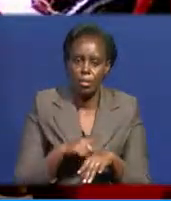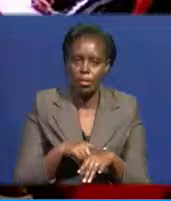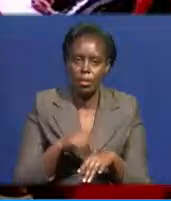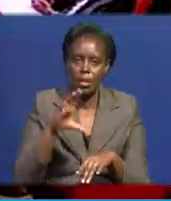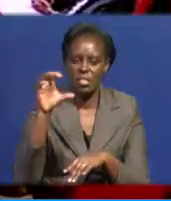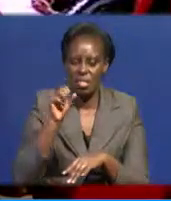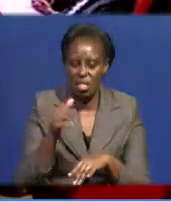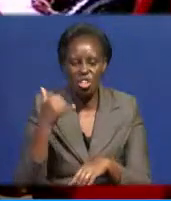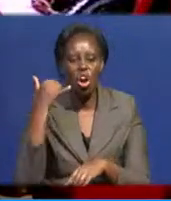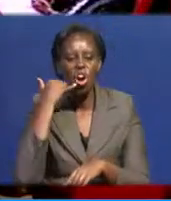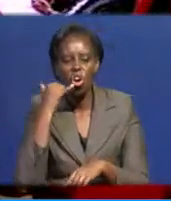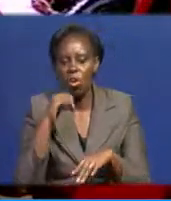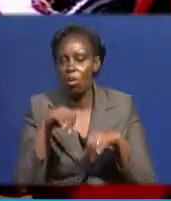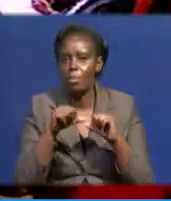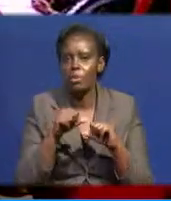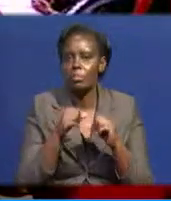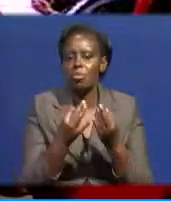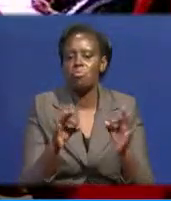the CAC.